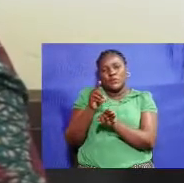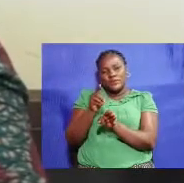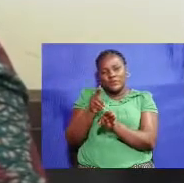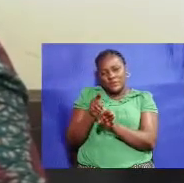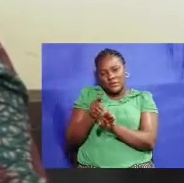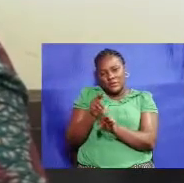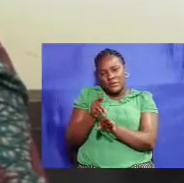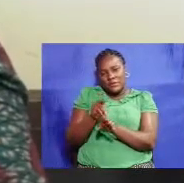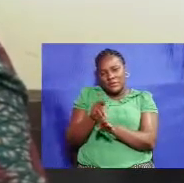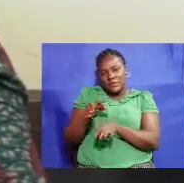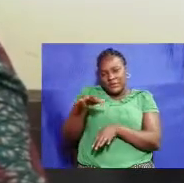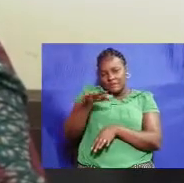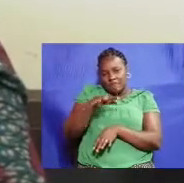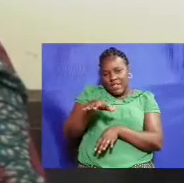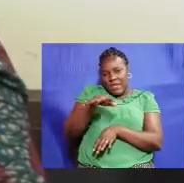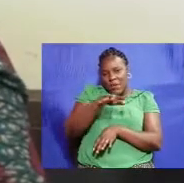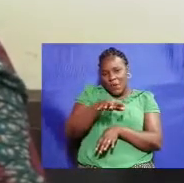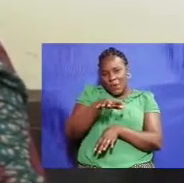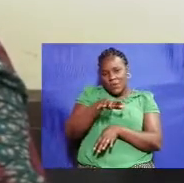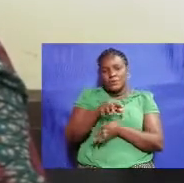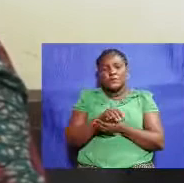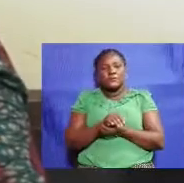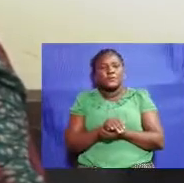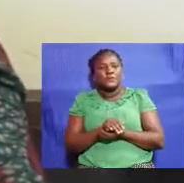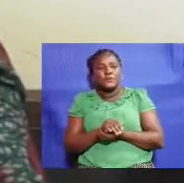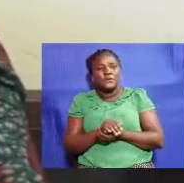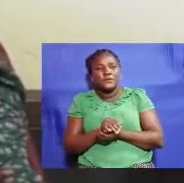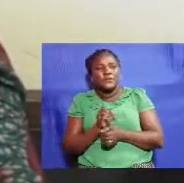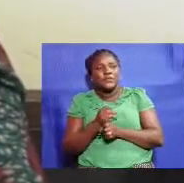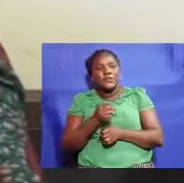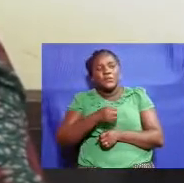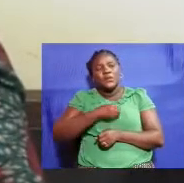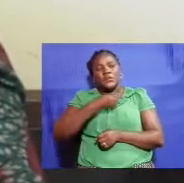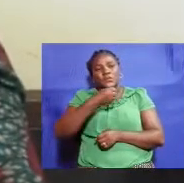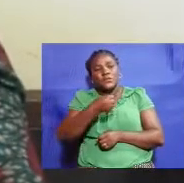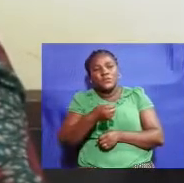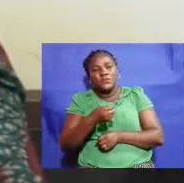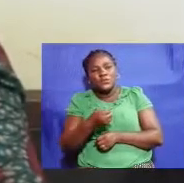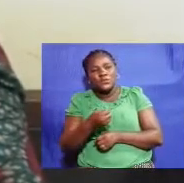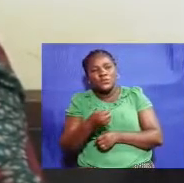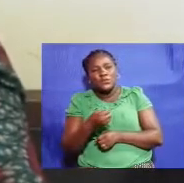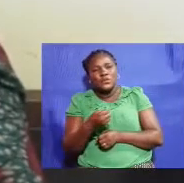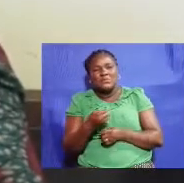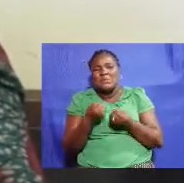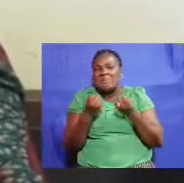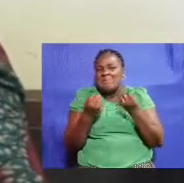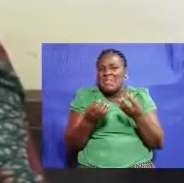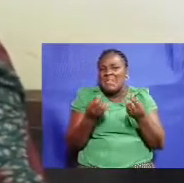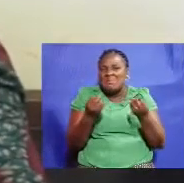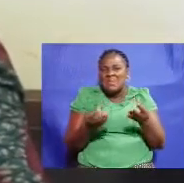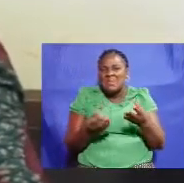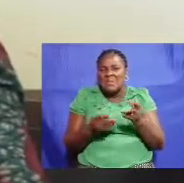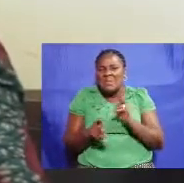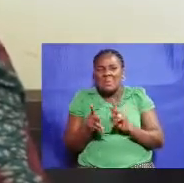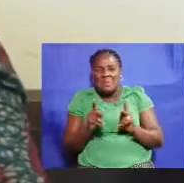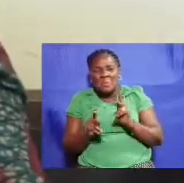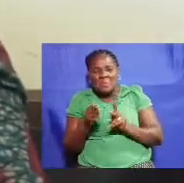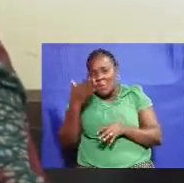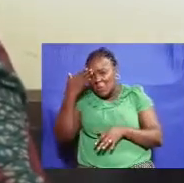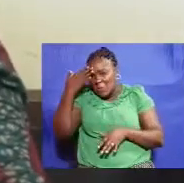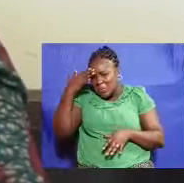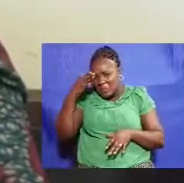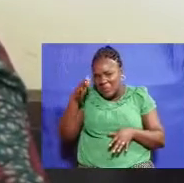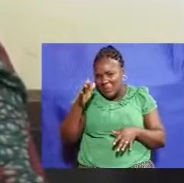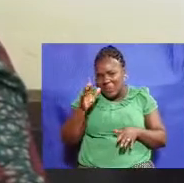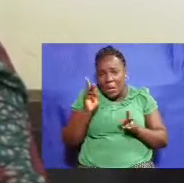disability fraternity. You know, nationwide, a lot of people don't know that persons with disability are